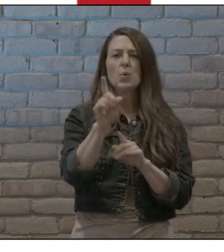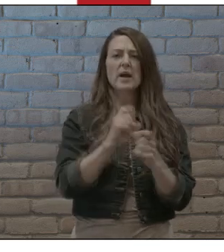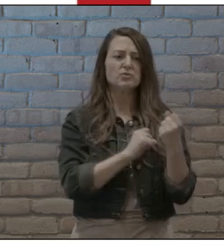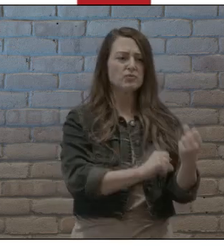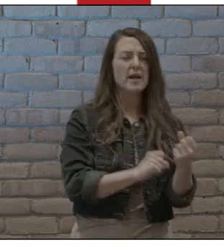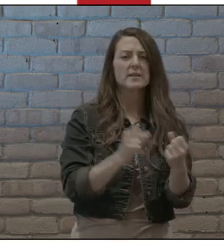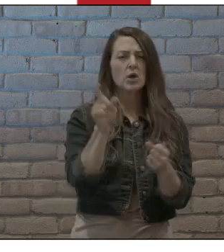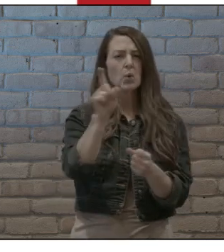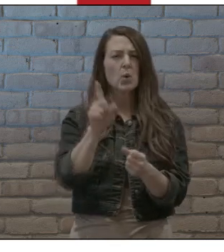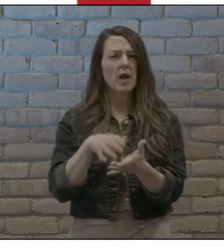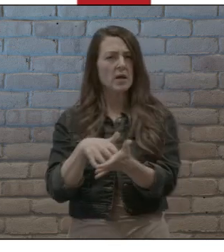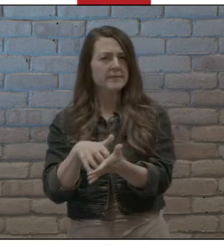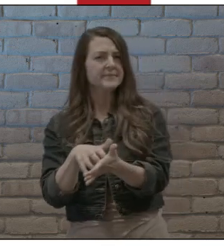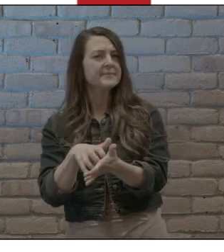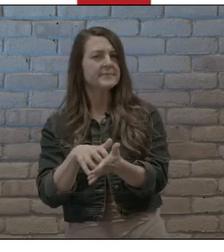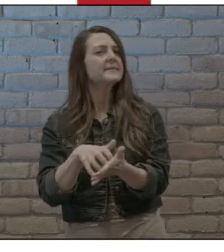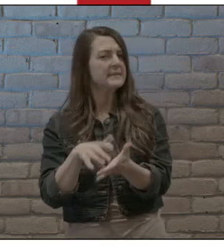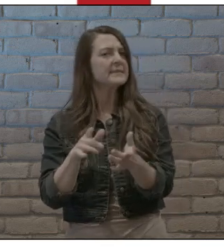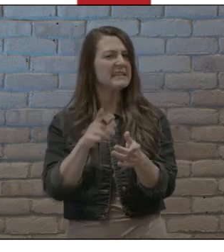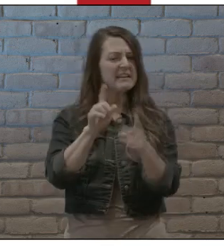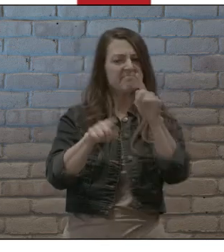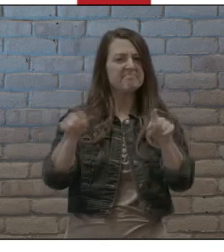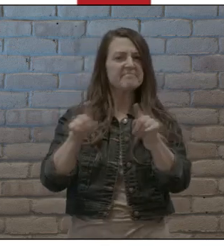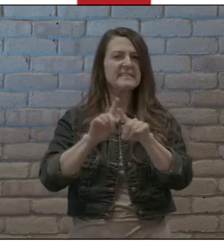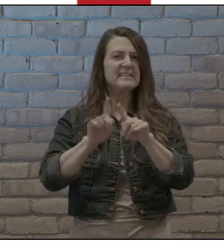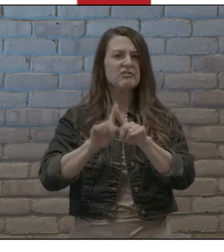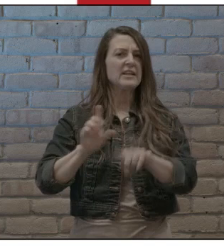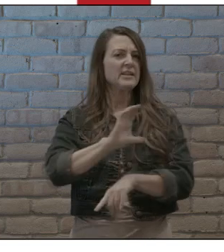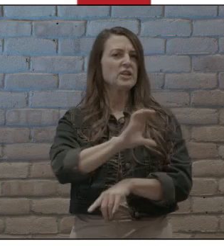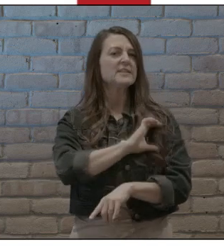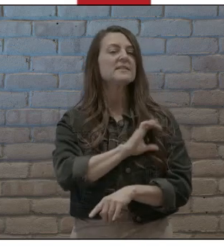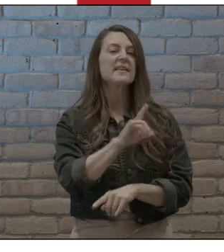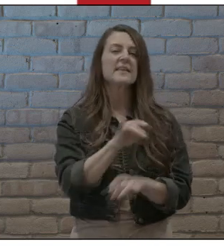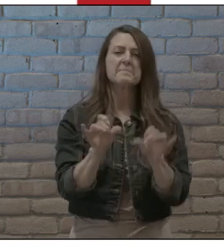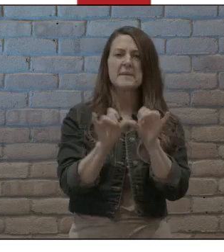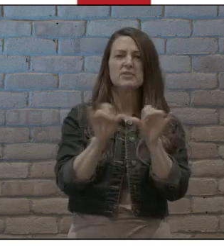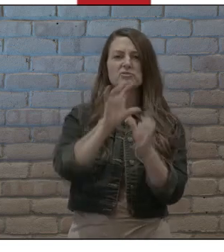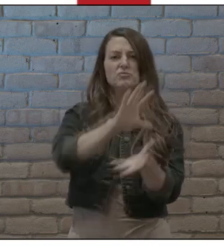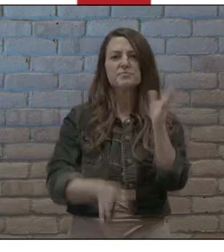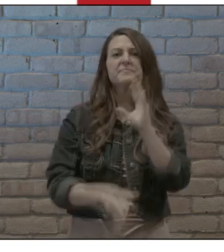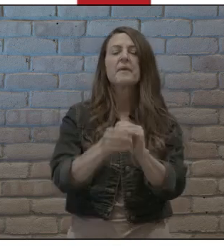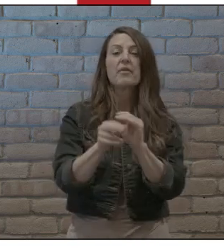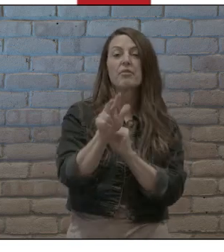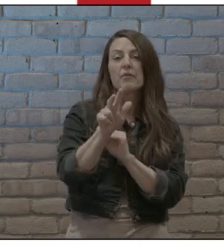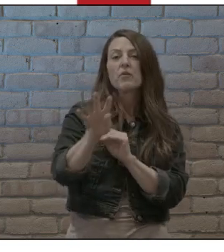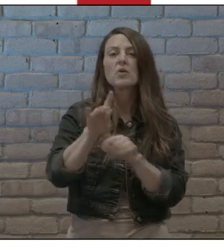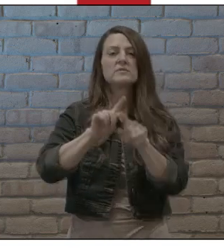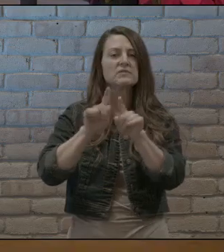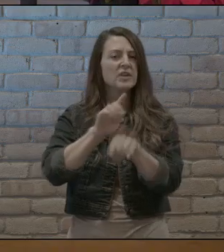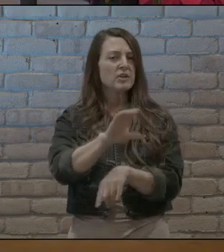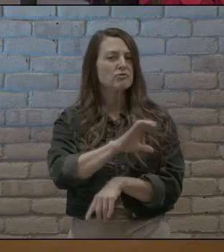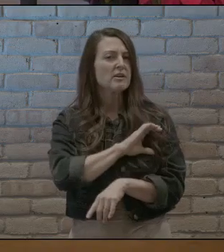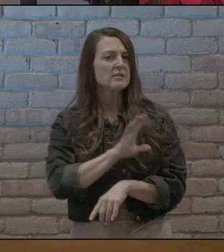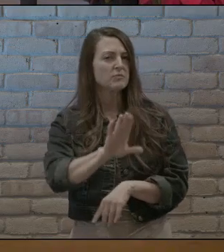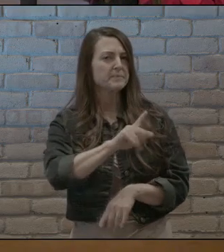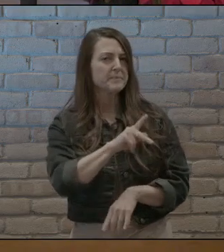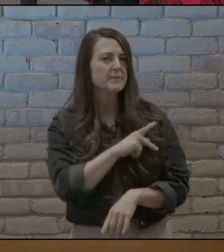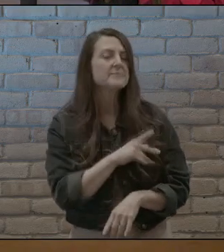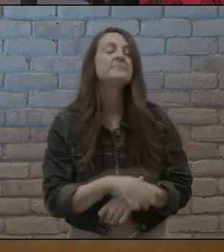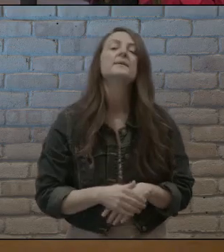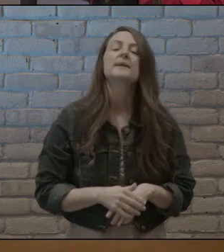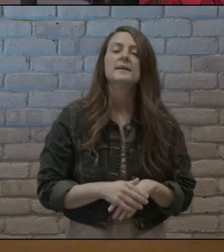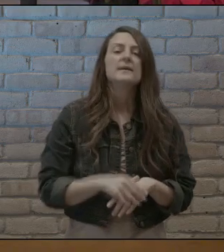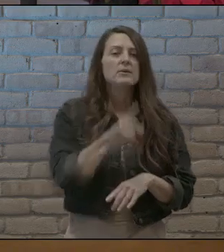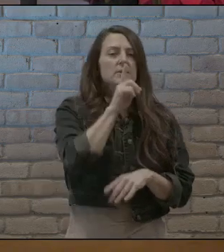you have some growth to do in certain different characteristics. It measures 34 of these characteristics. And I really think